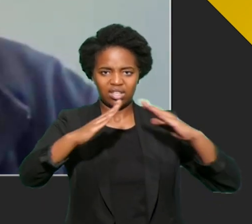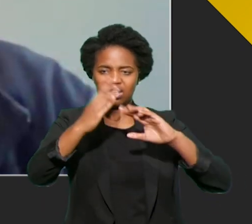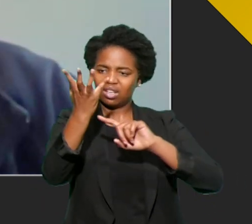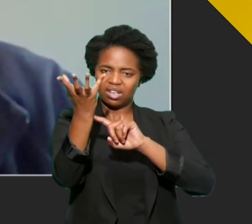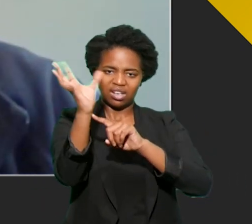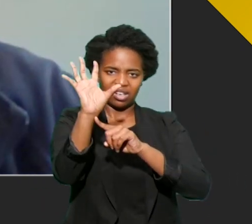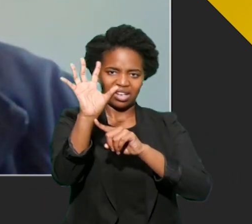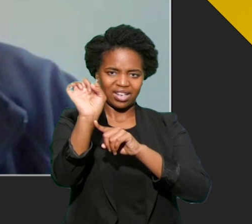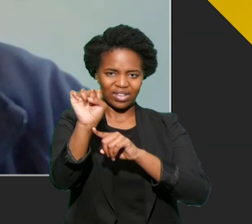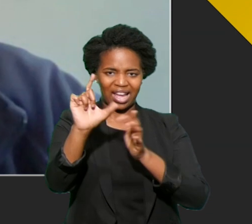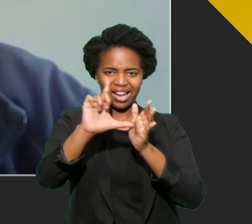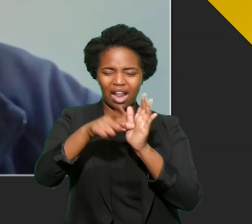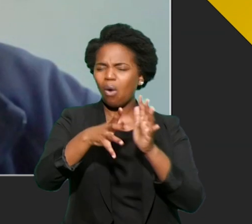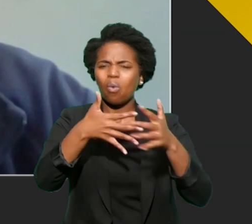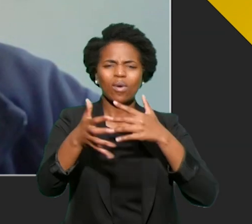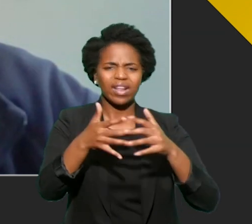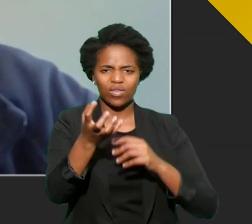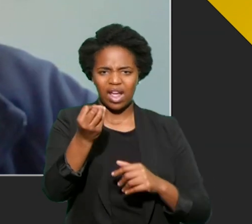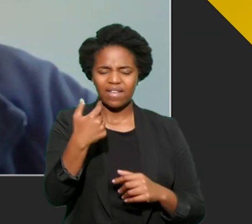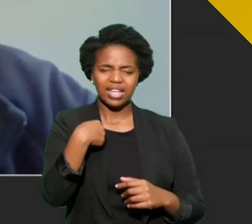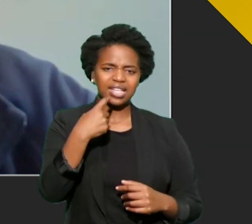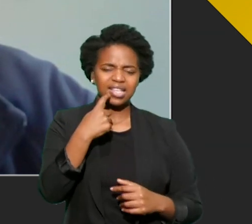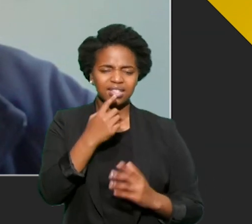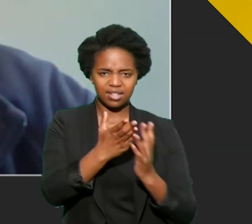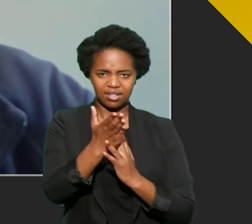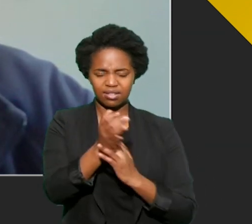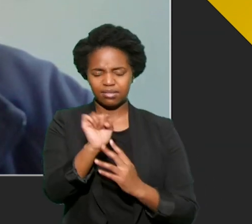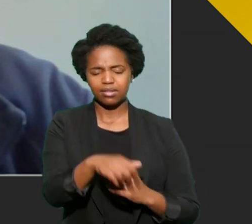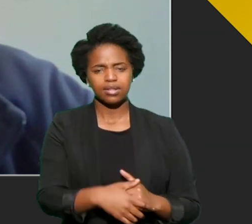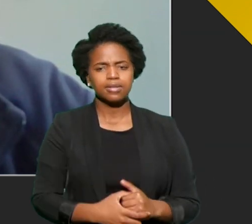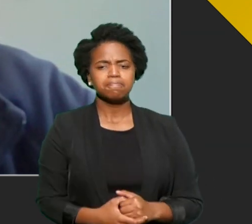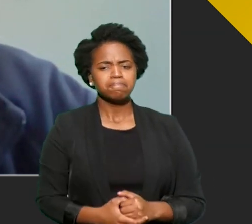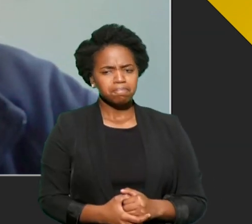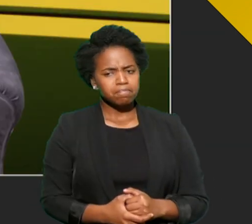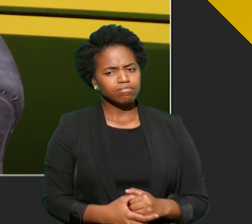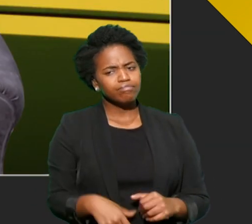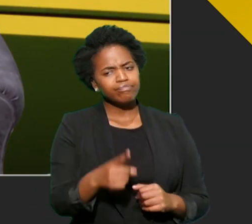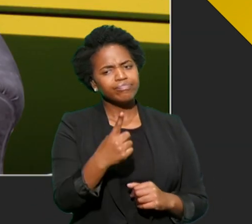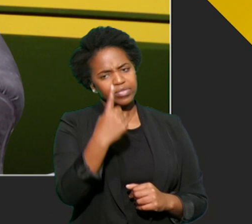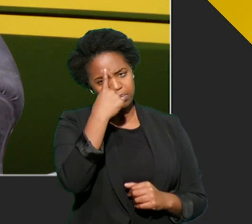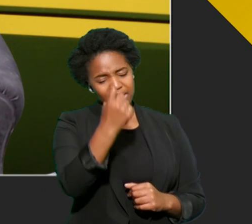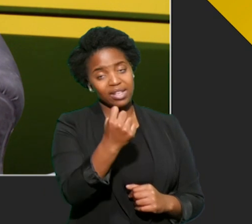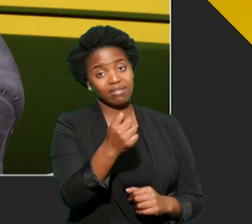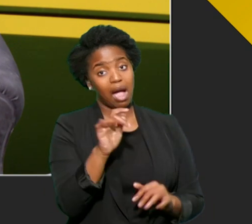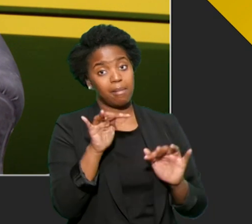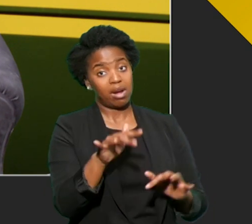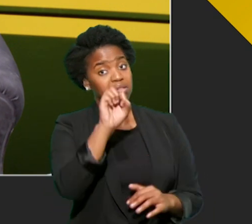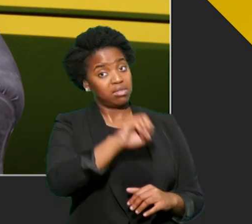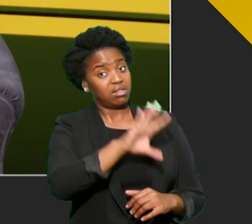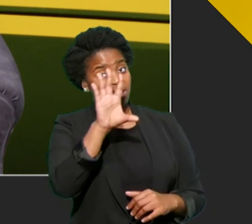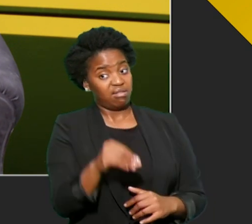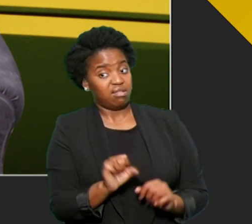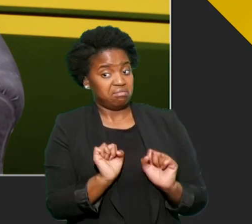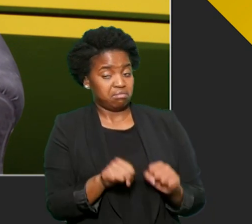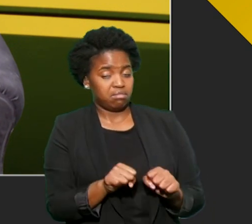radio broadcast site, wherever that is located for you. Do you then believe that the average South African will be able then